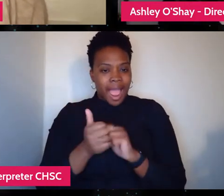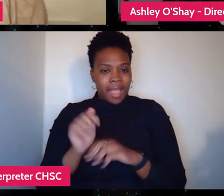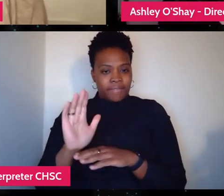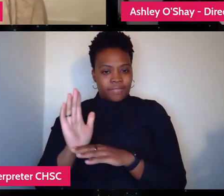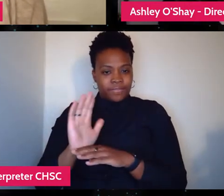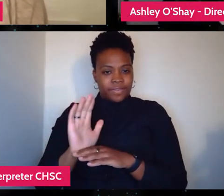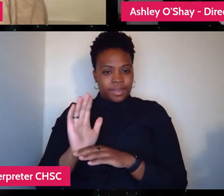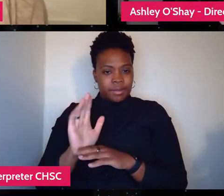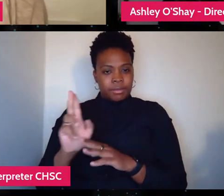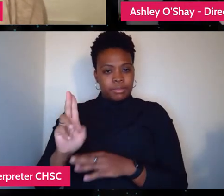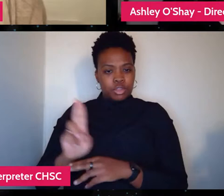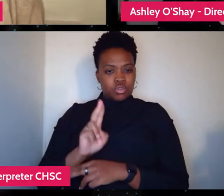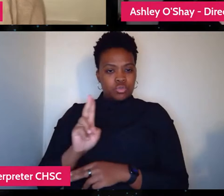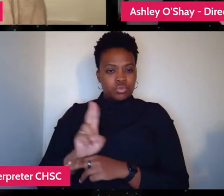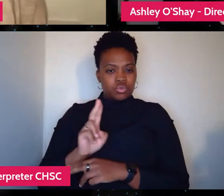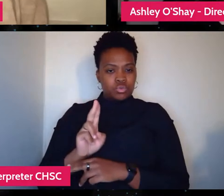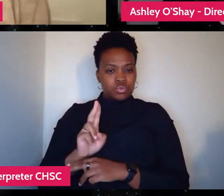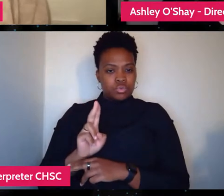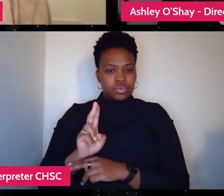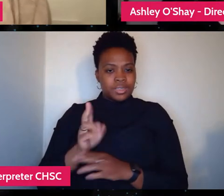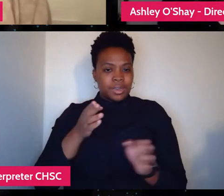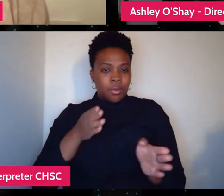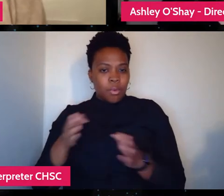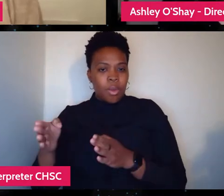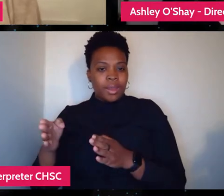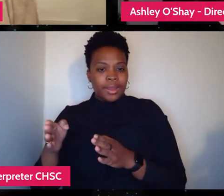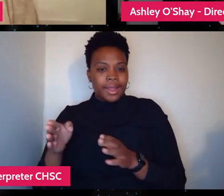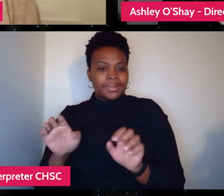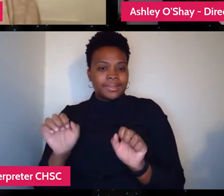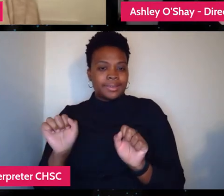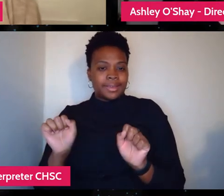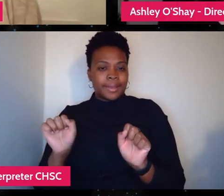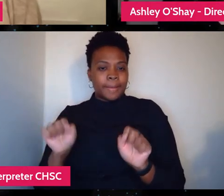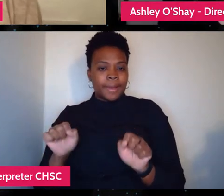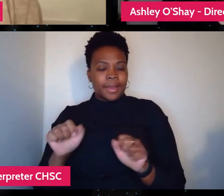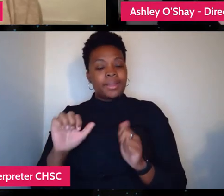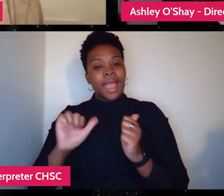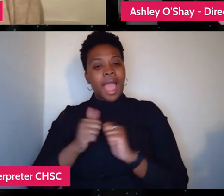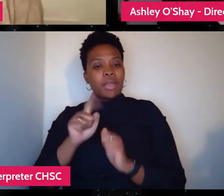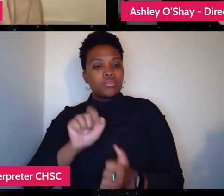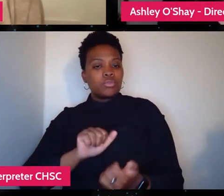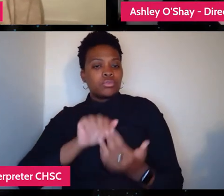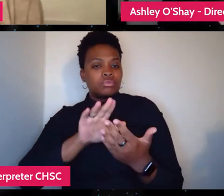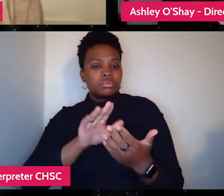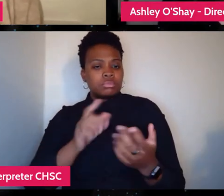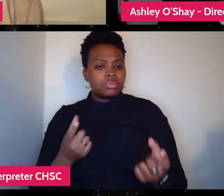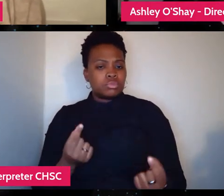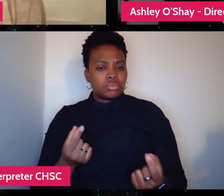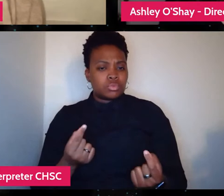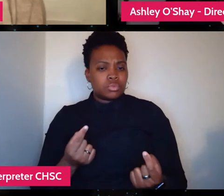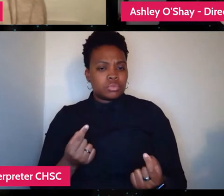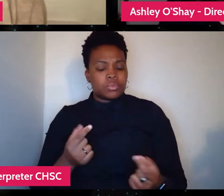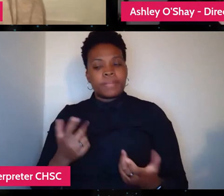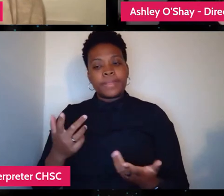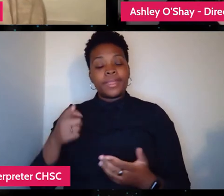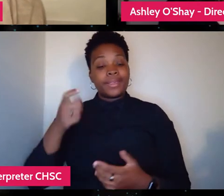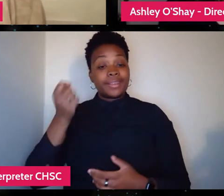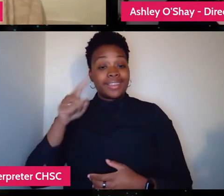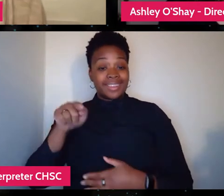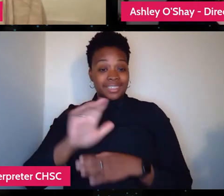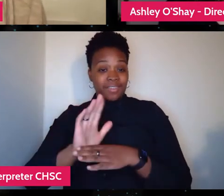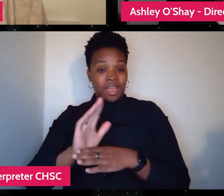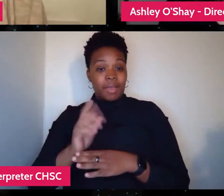be used in an organizing capacity, and how you're going about doing that, because this film, I've read a